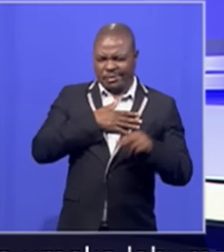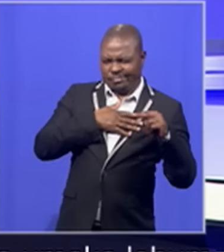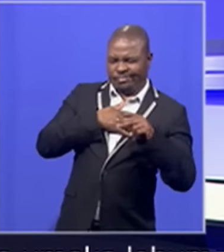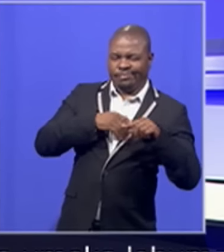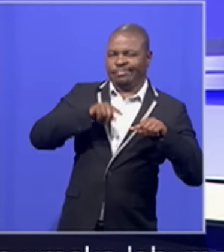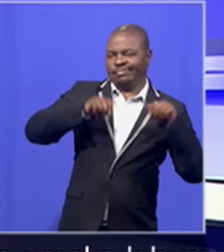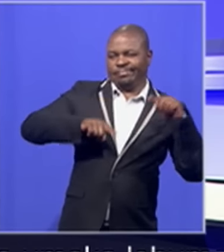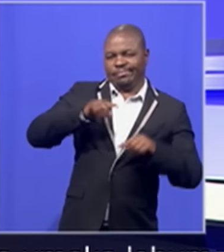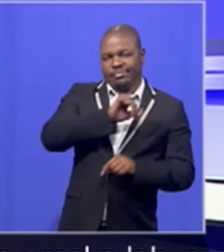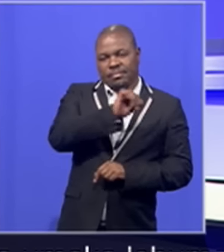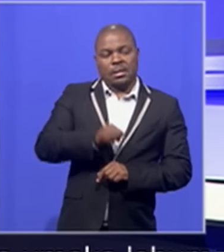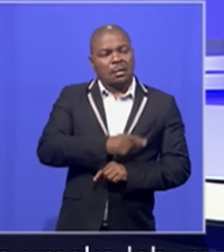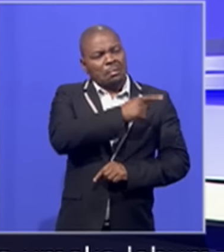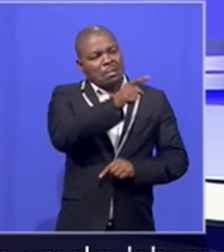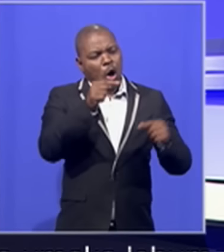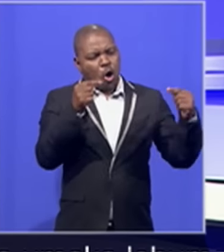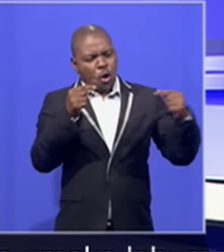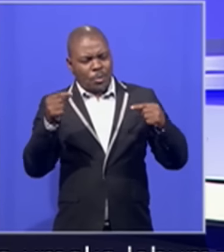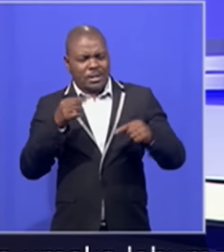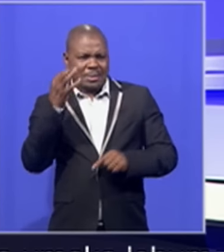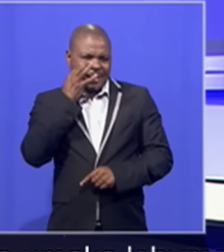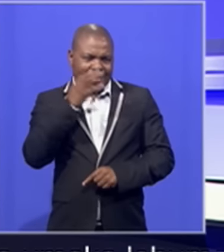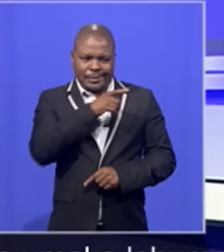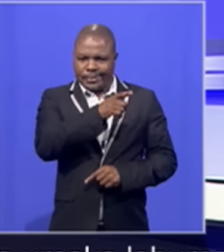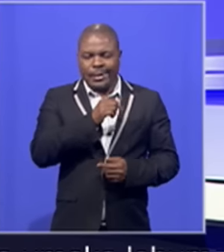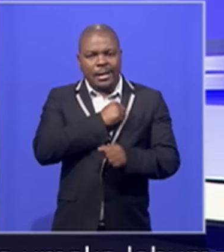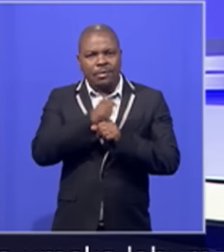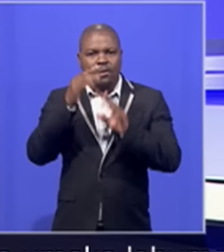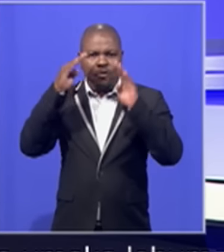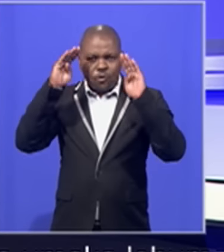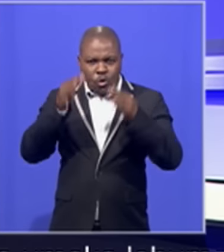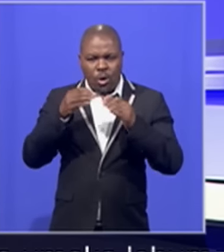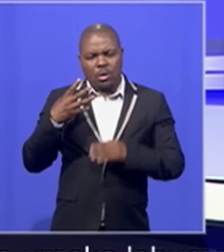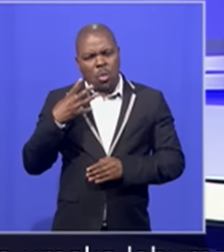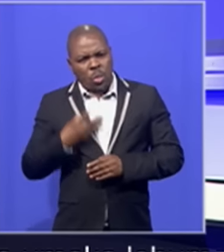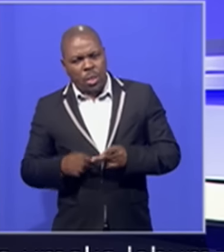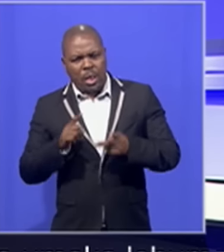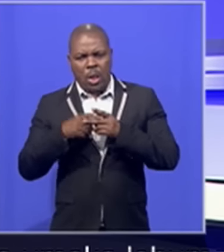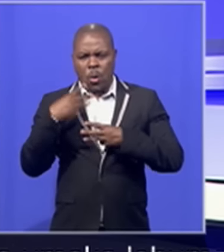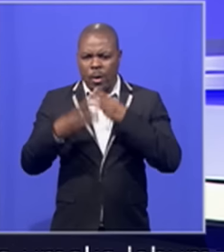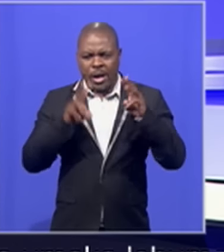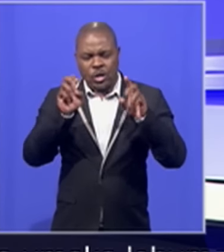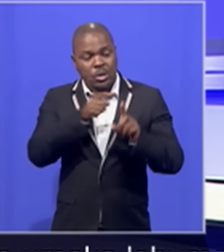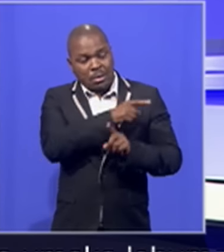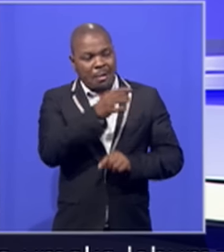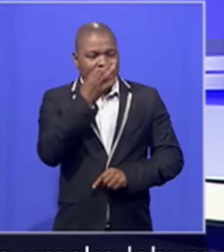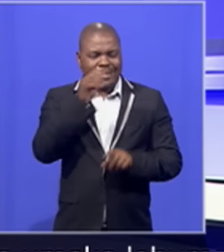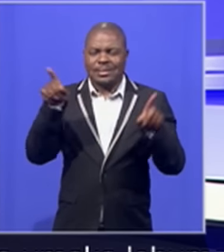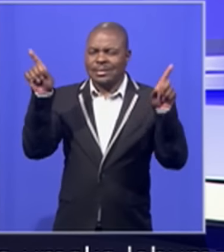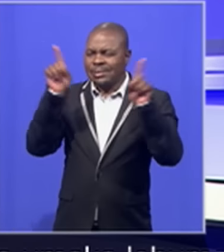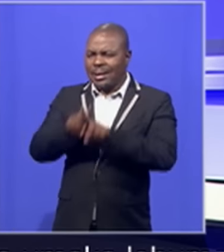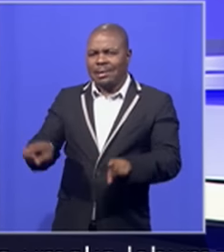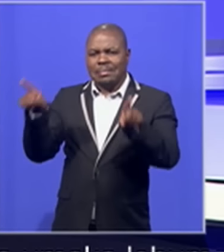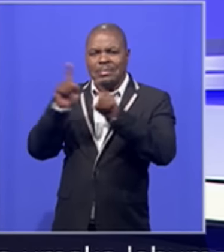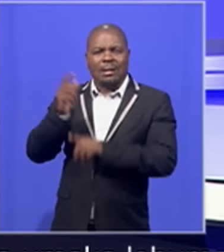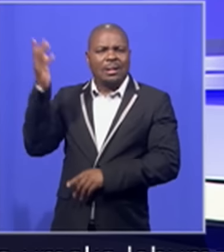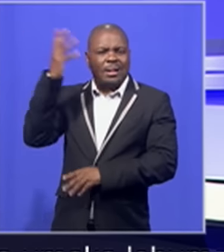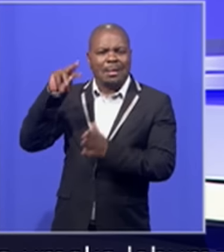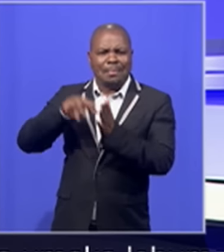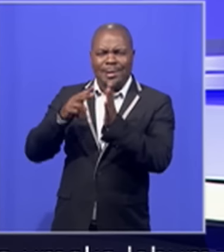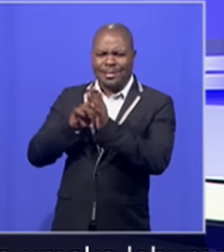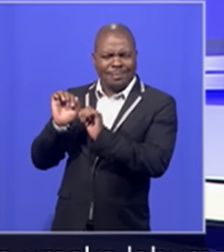puo eno e ne sa bue sepe ka ga khumanego le botlhokatiro mme ba e latofatsa ka gore ke poeletso ya merero e e fetileng